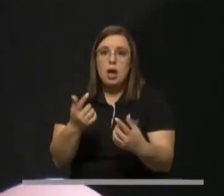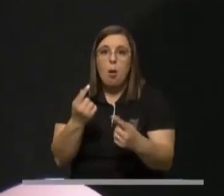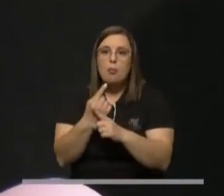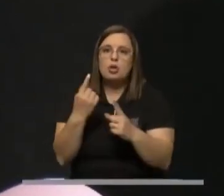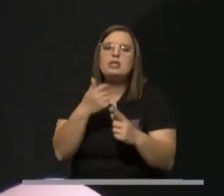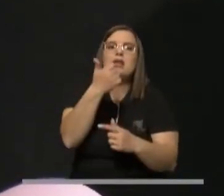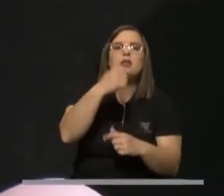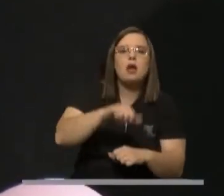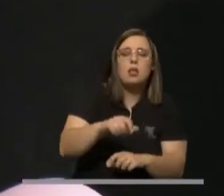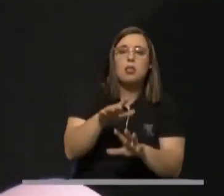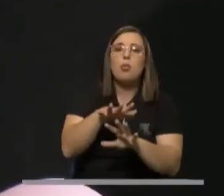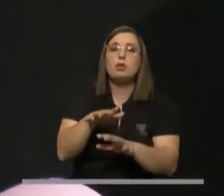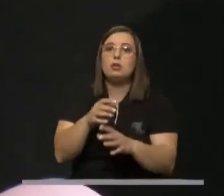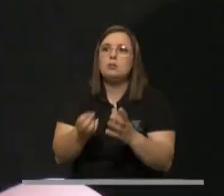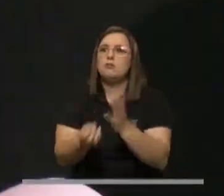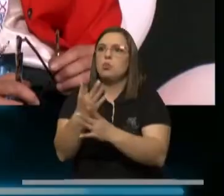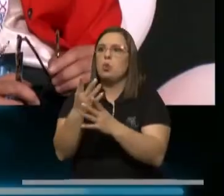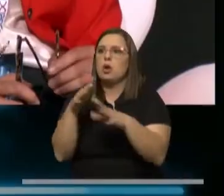avalanche?